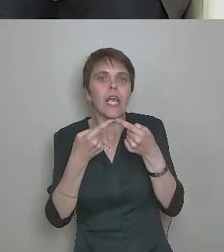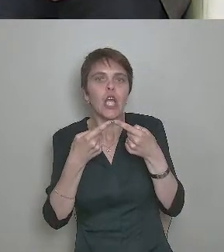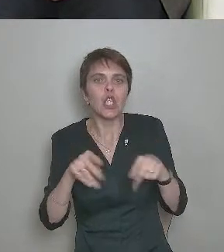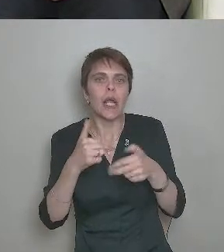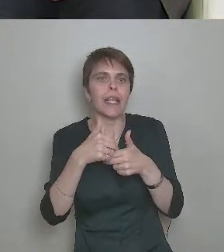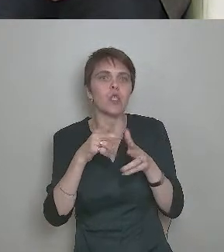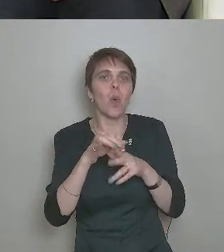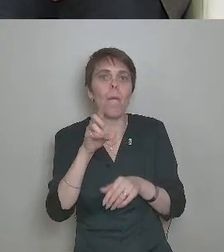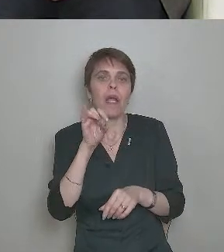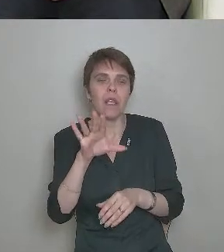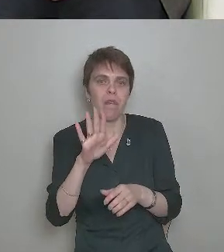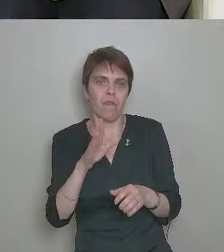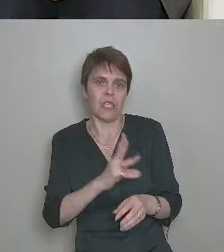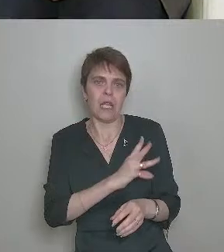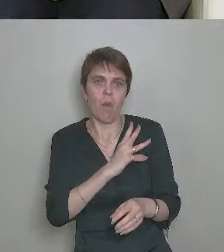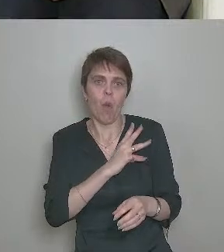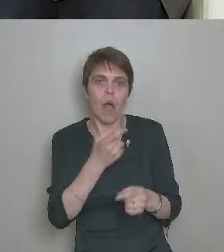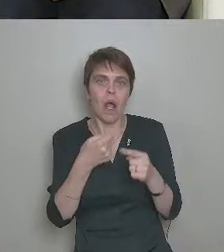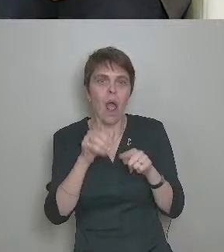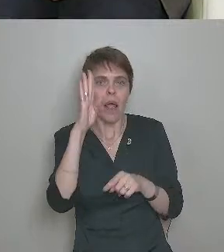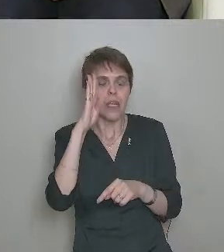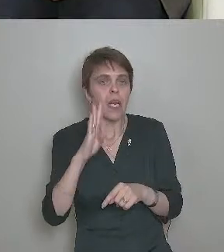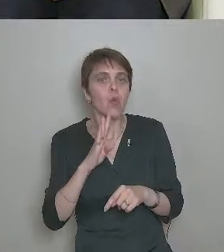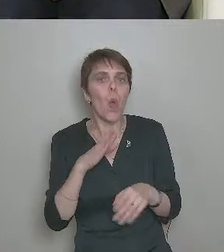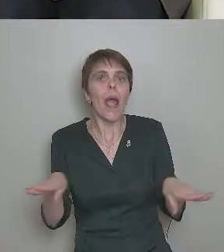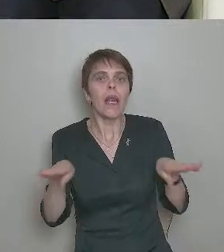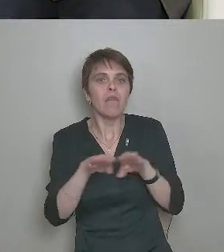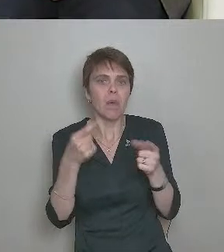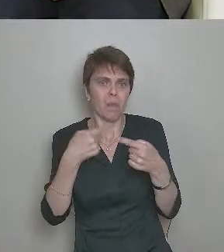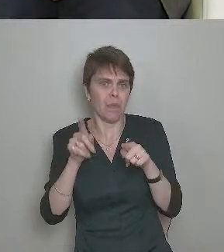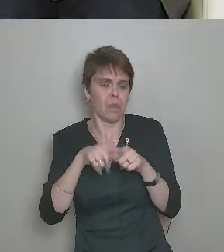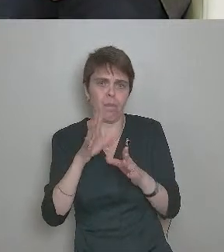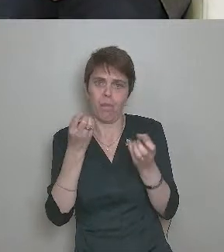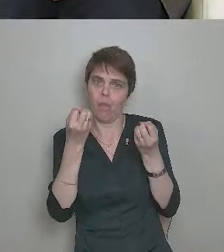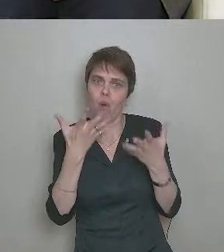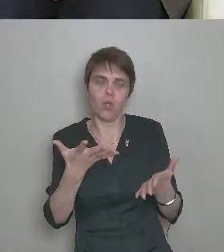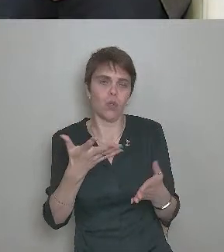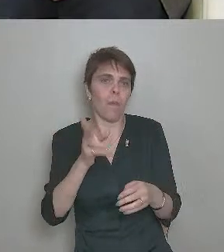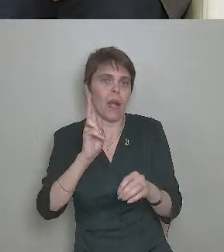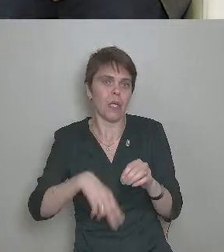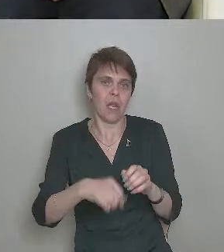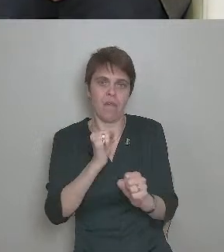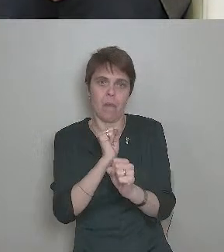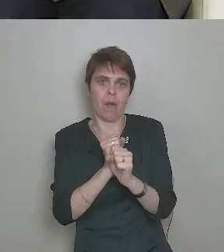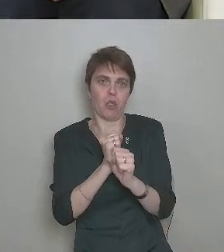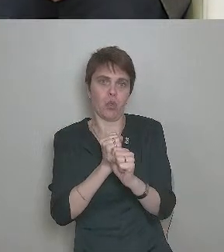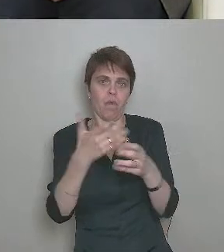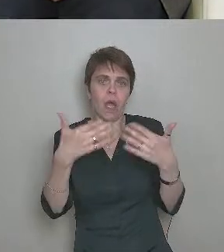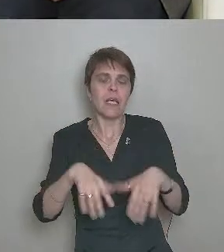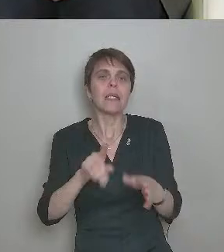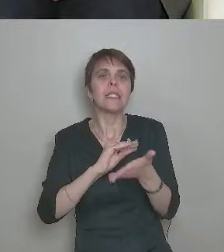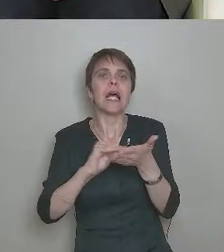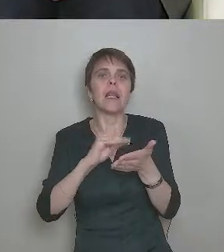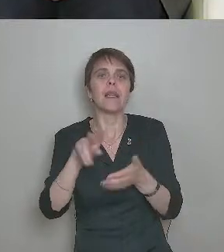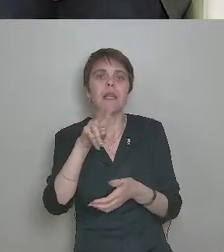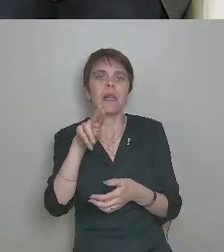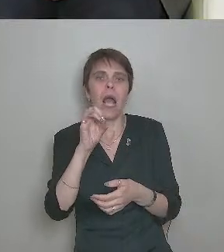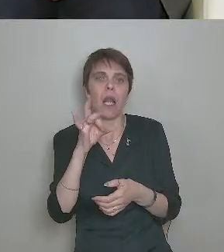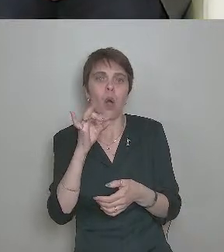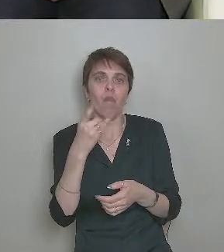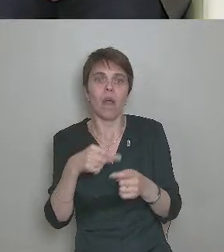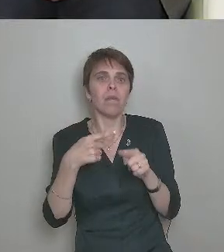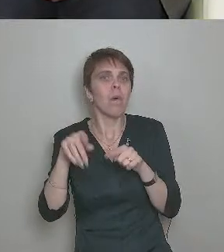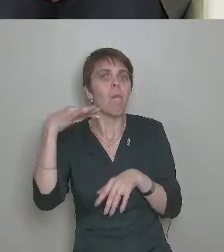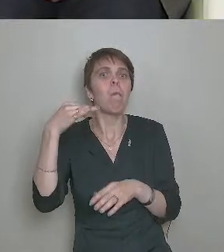be taken hostile. And unless other tools are going to be proposed by the state, then they would stop working. That's the same